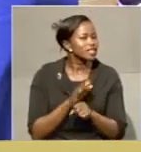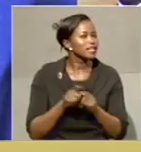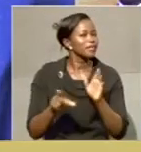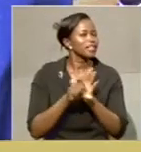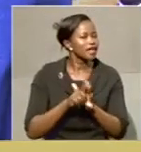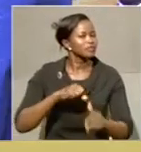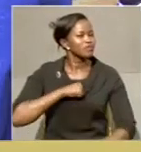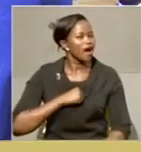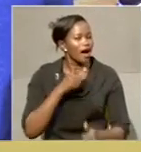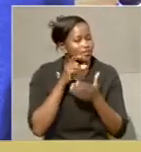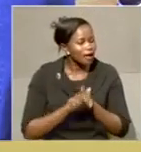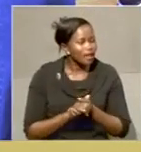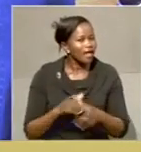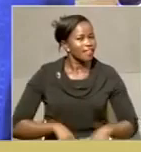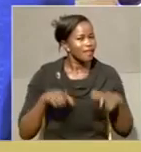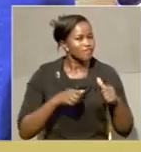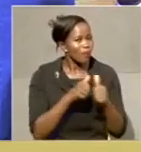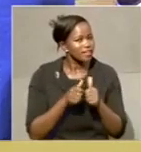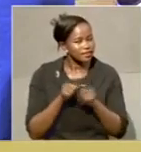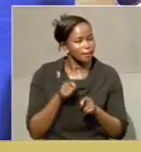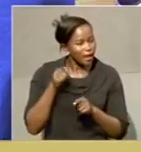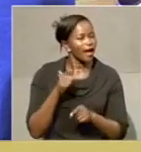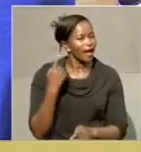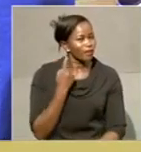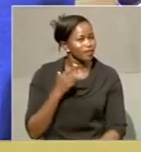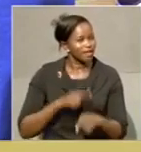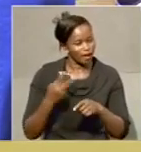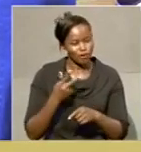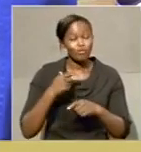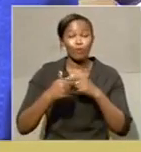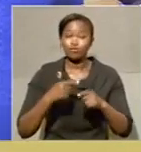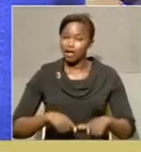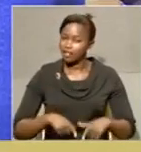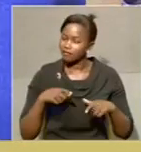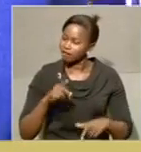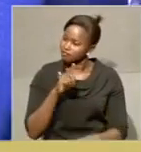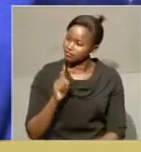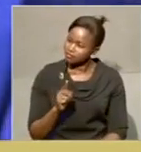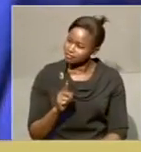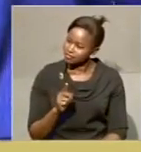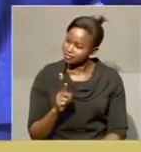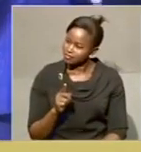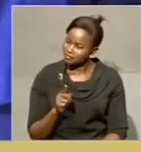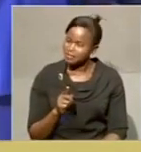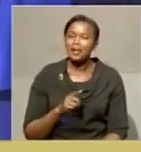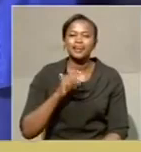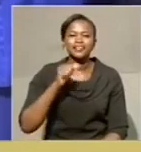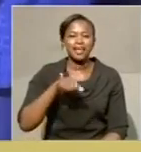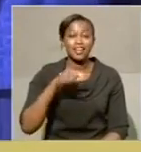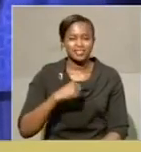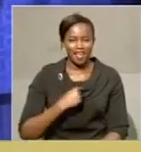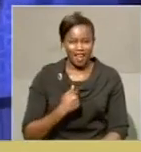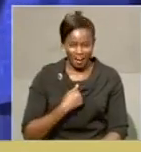husband and to live with him and him alone as long as both of you shall live to you? Yes, I do.